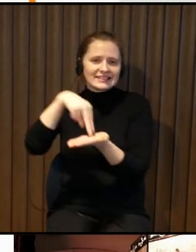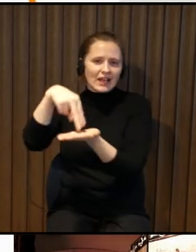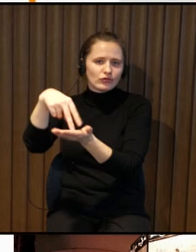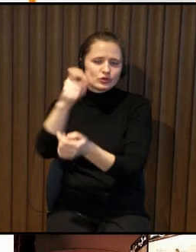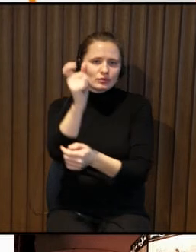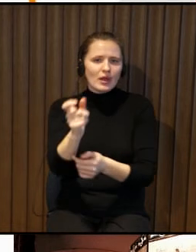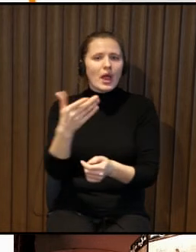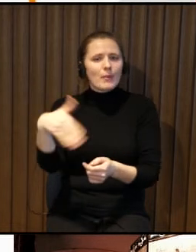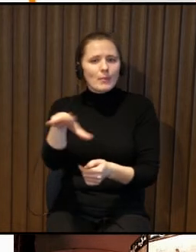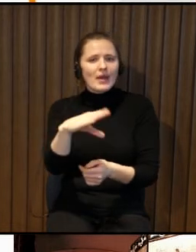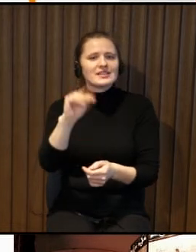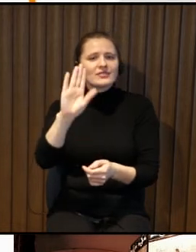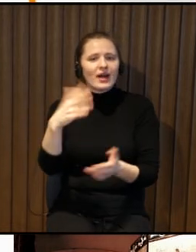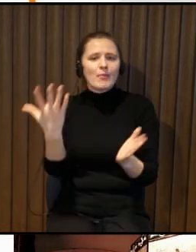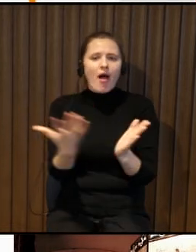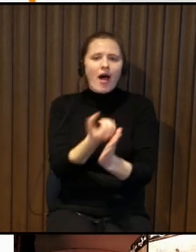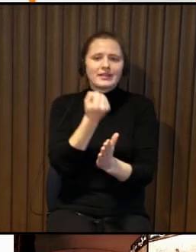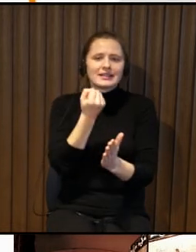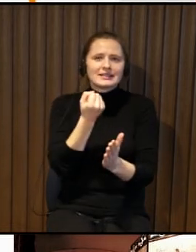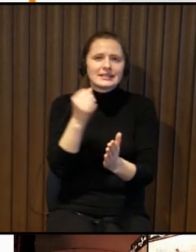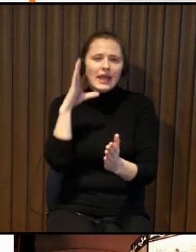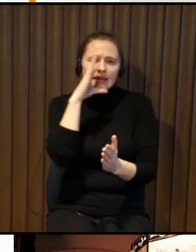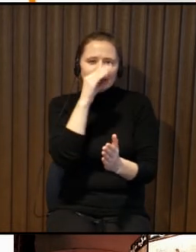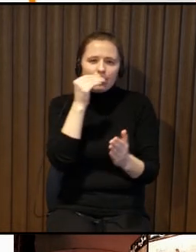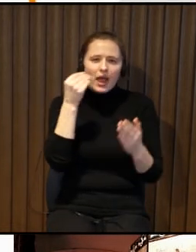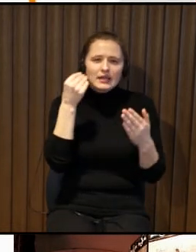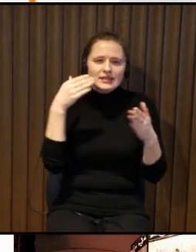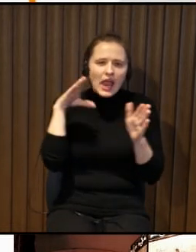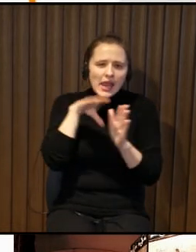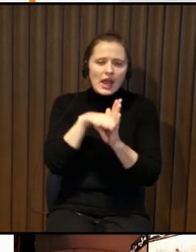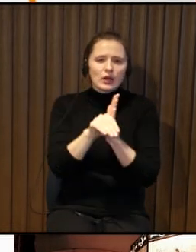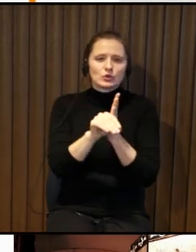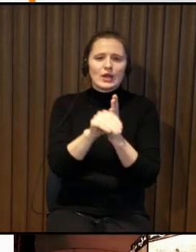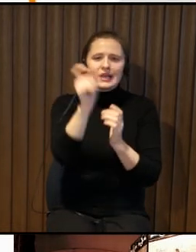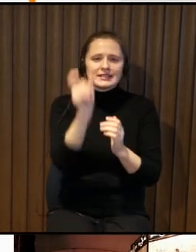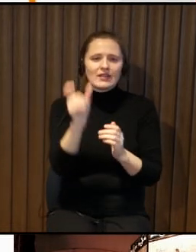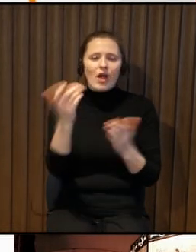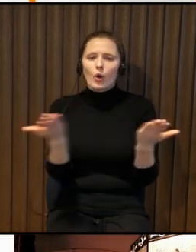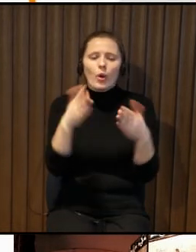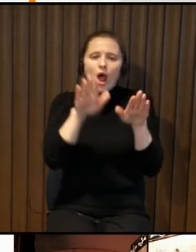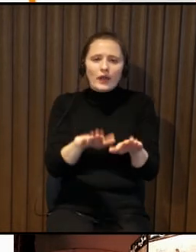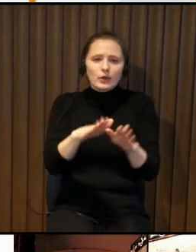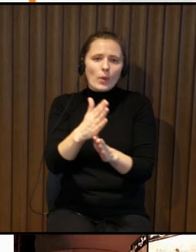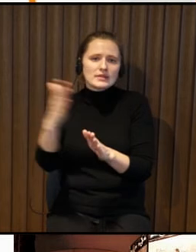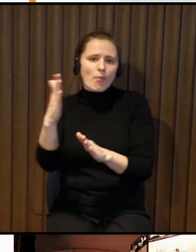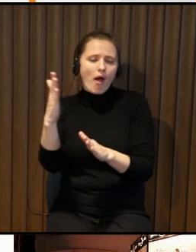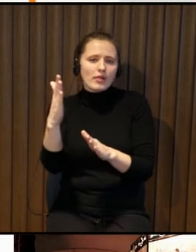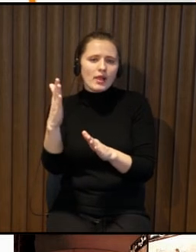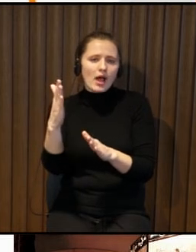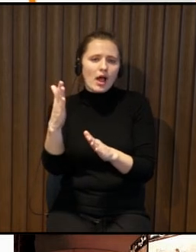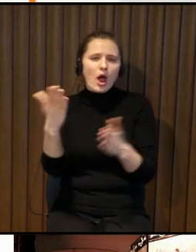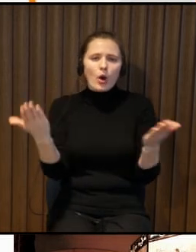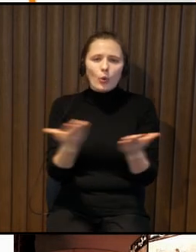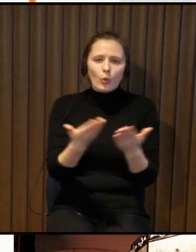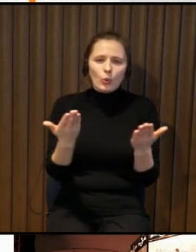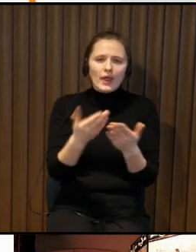can't use our designs, they present the challenges that will lead to the greatest innovation. They're also the people that will detect the